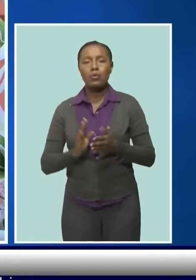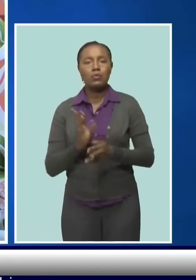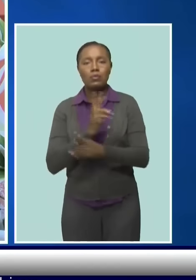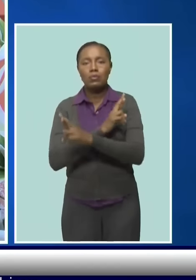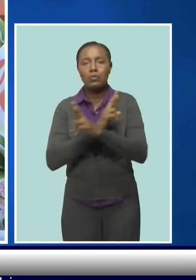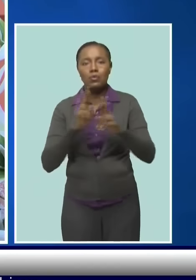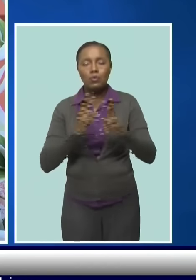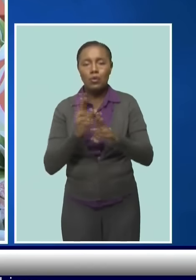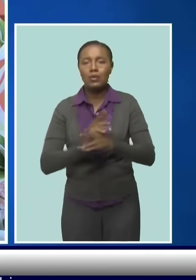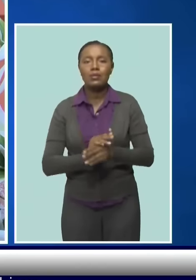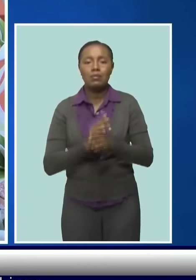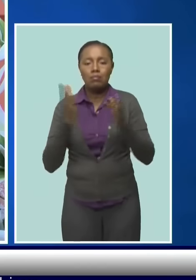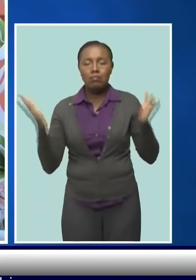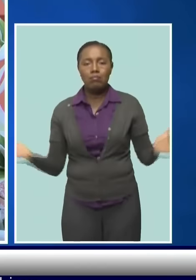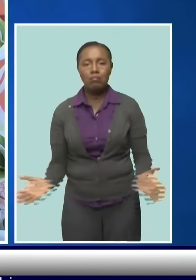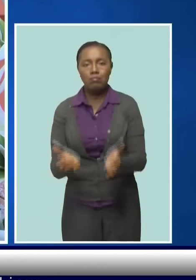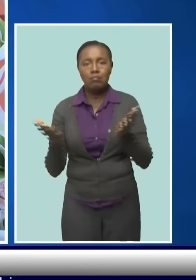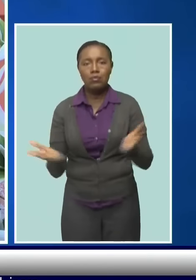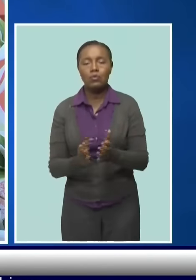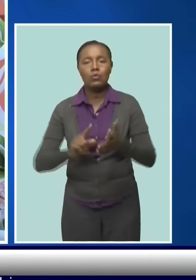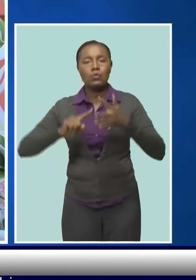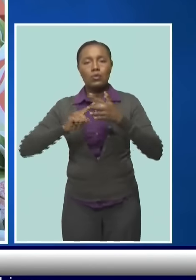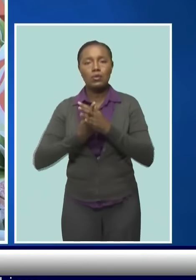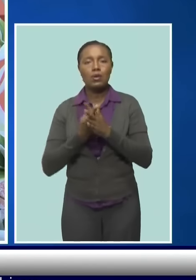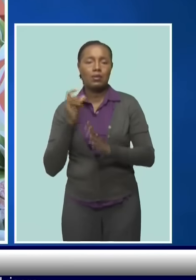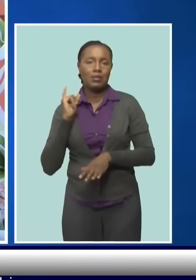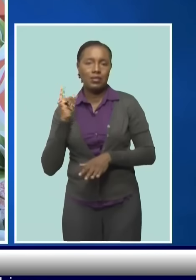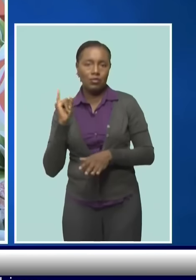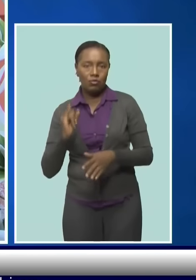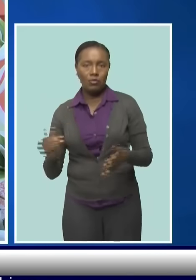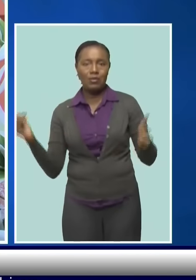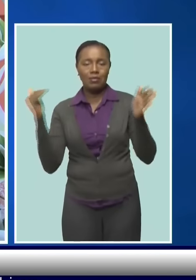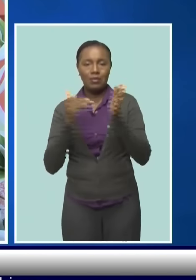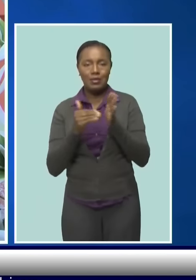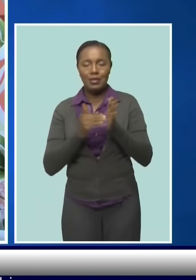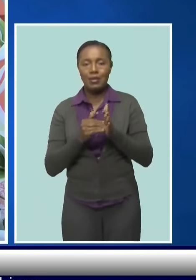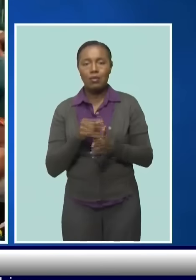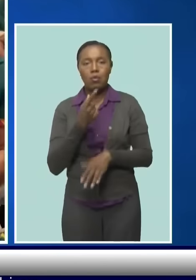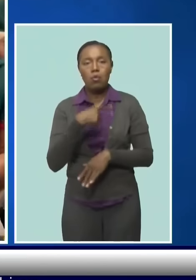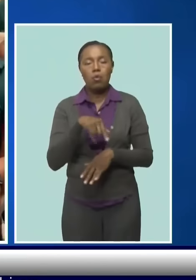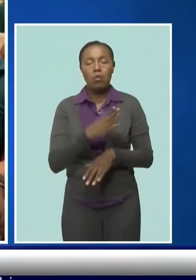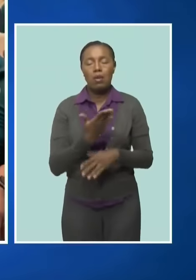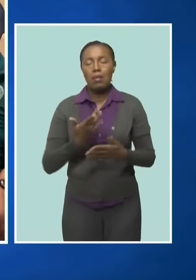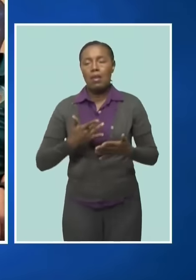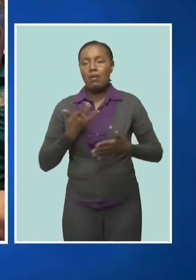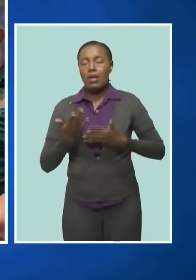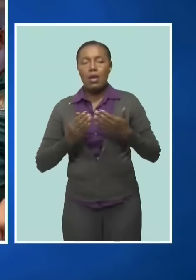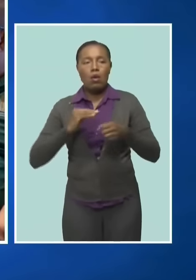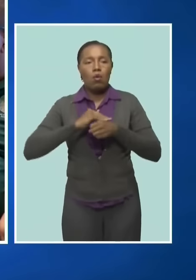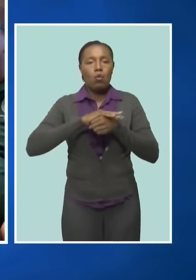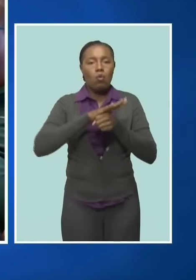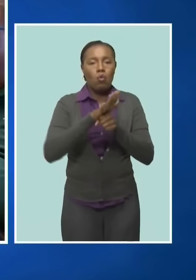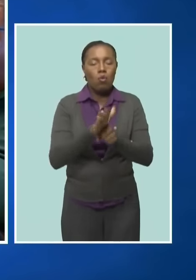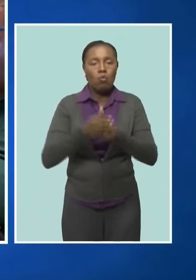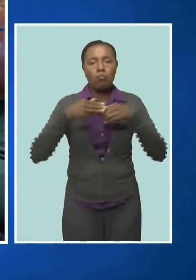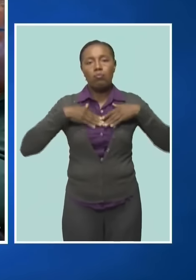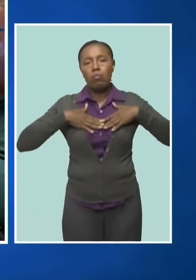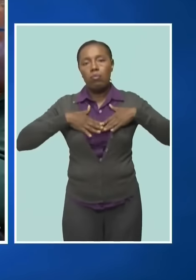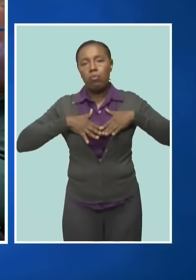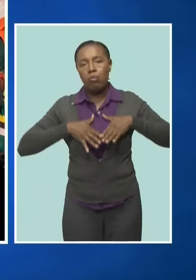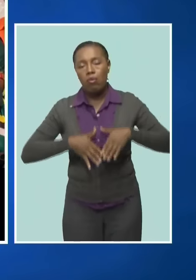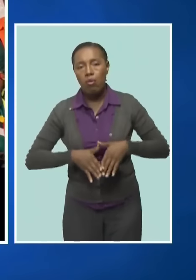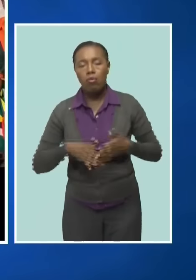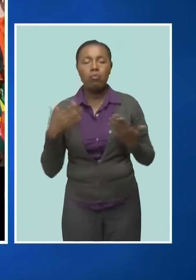the industry regionally. Let our agents who may have had some post-COVID depression and